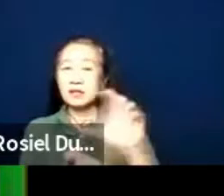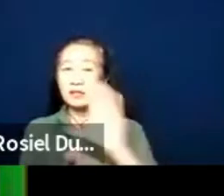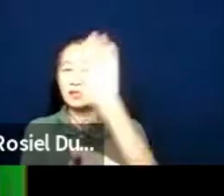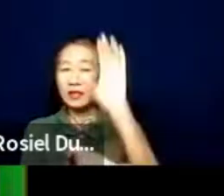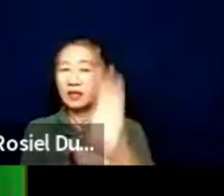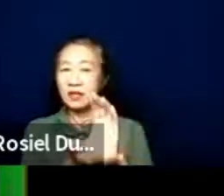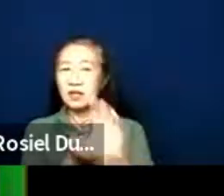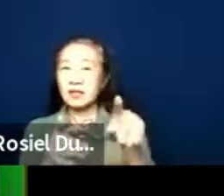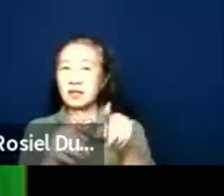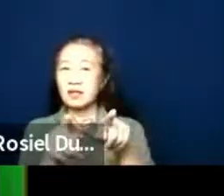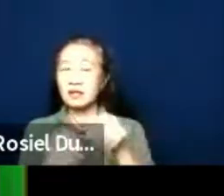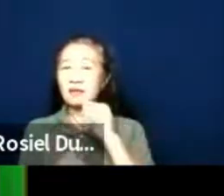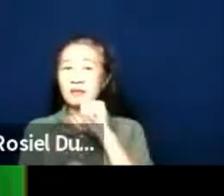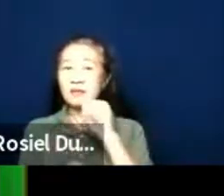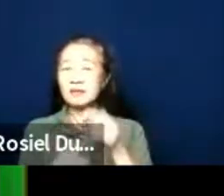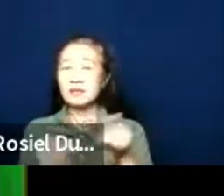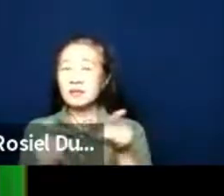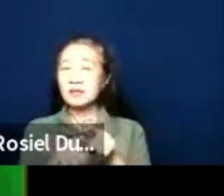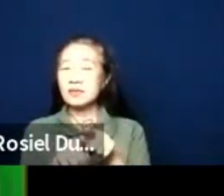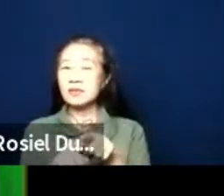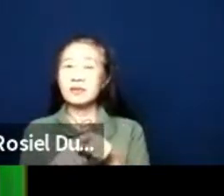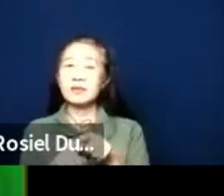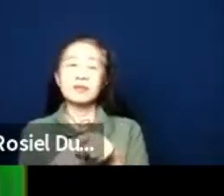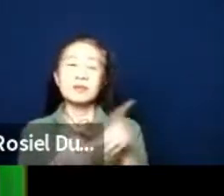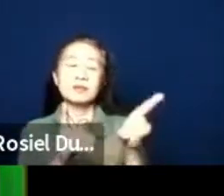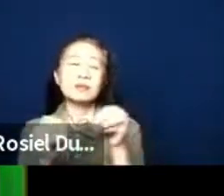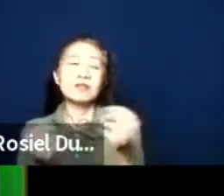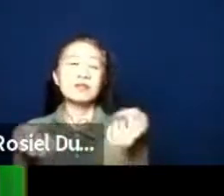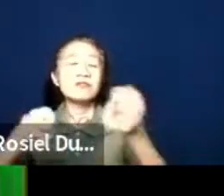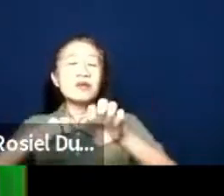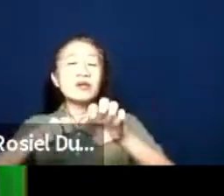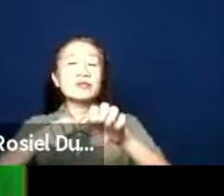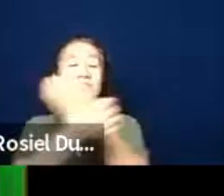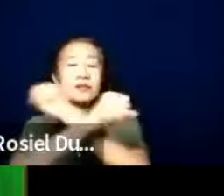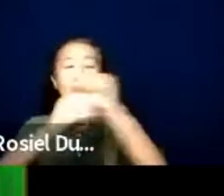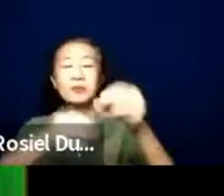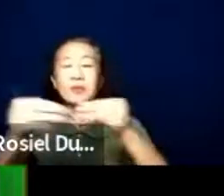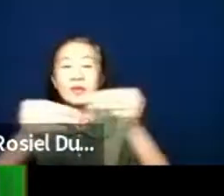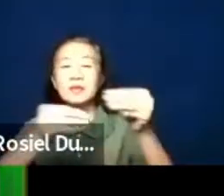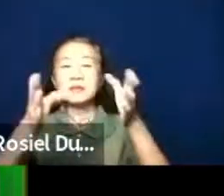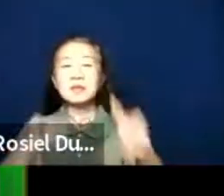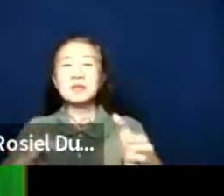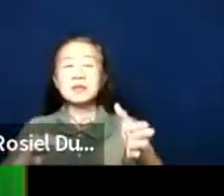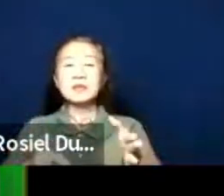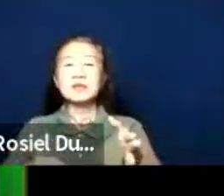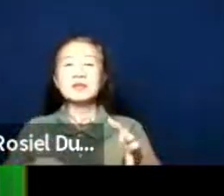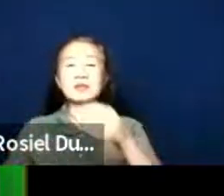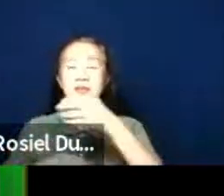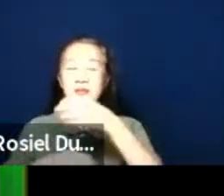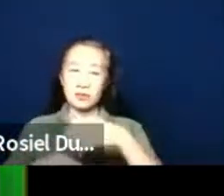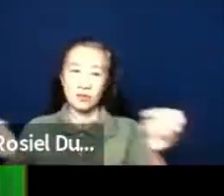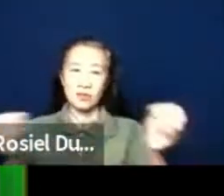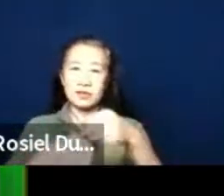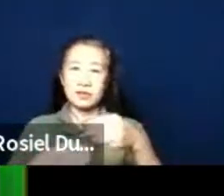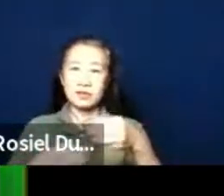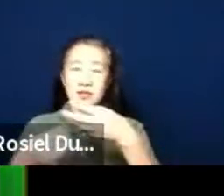I also handle the event as event safety management as an event safety officer during Angels